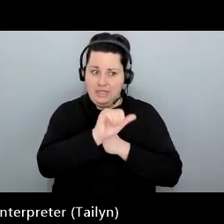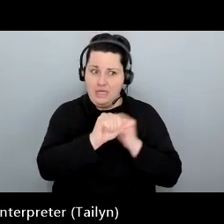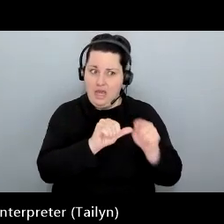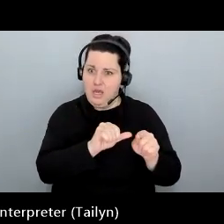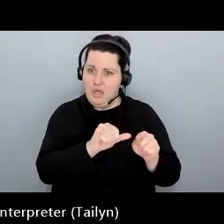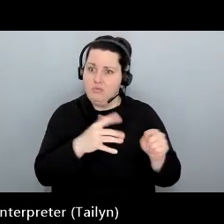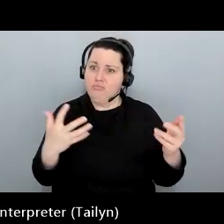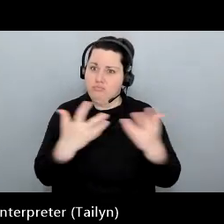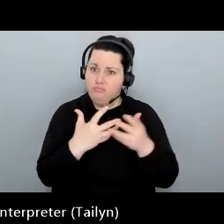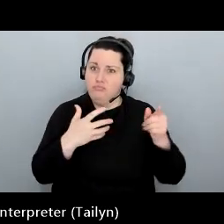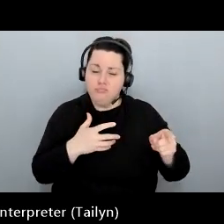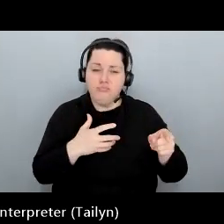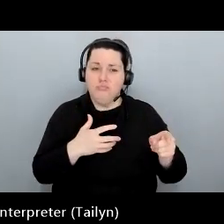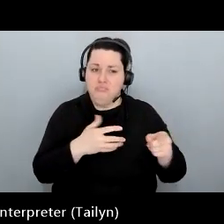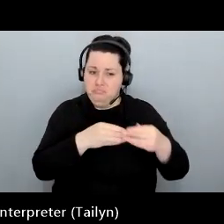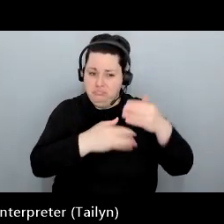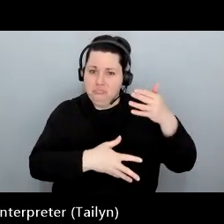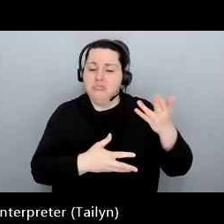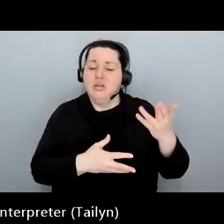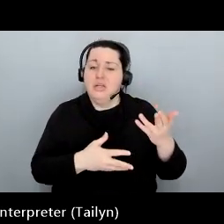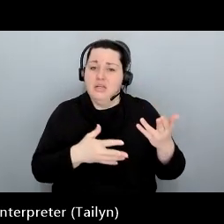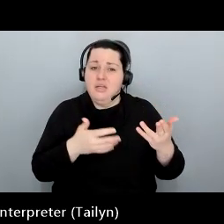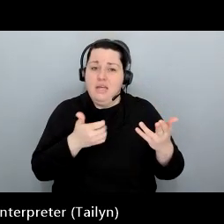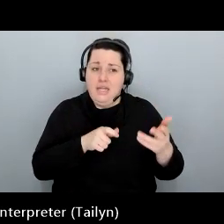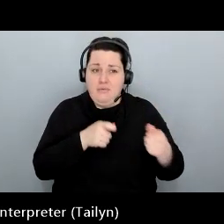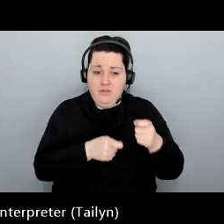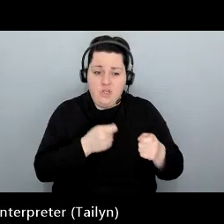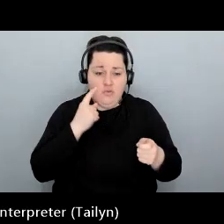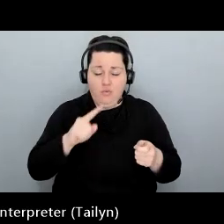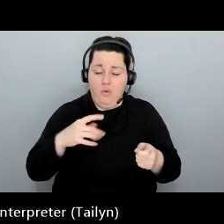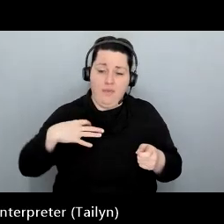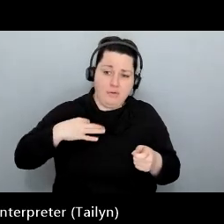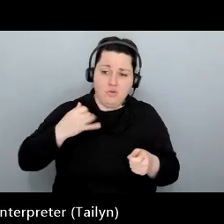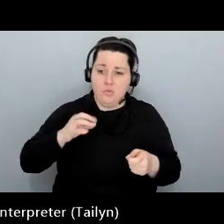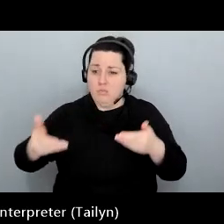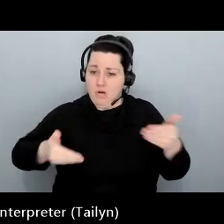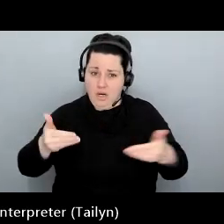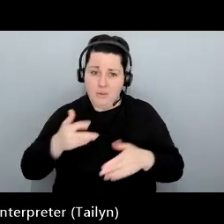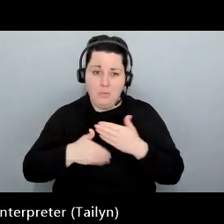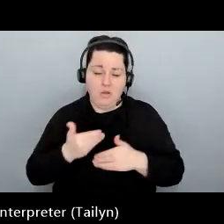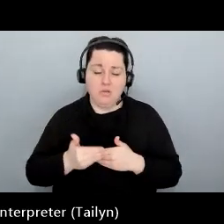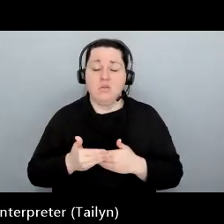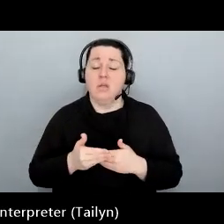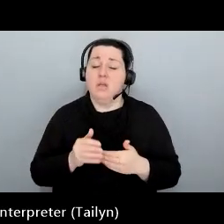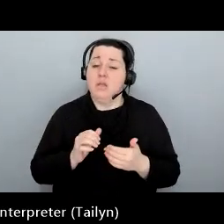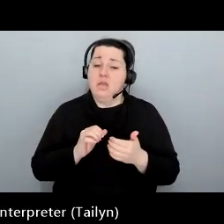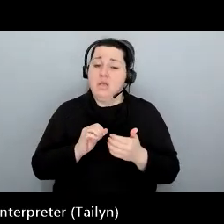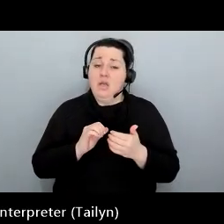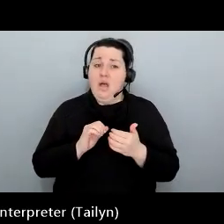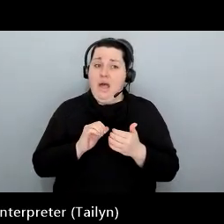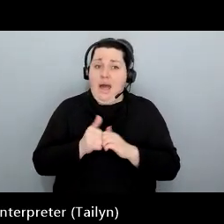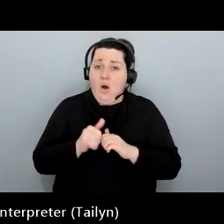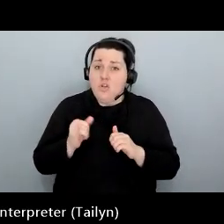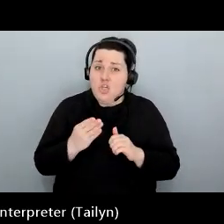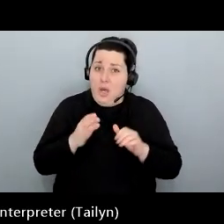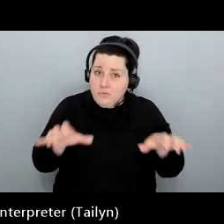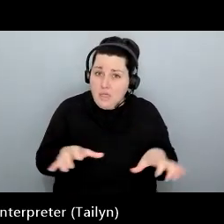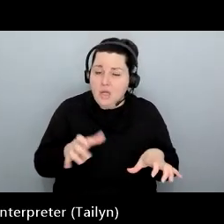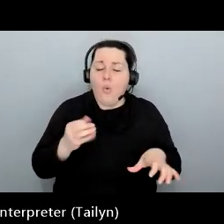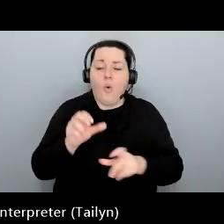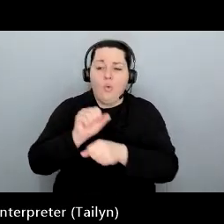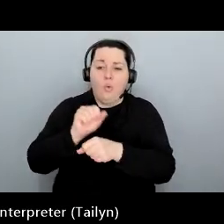which is, any sort of modification to the application or hiring process, the way the job is done, or the work environment